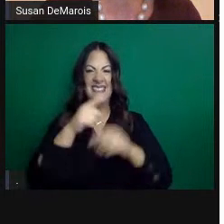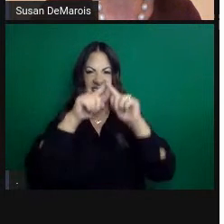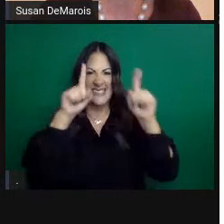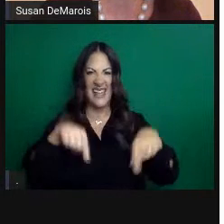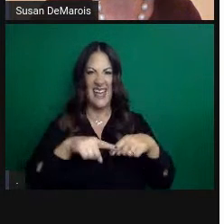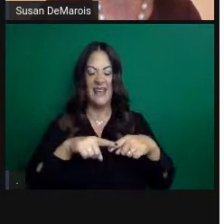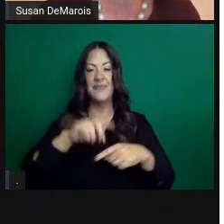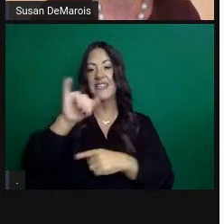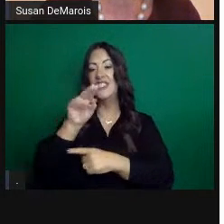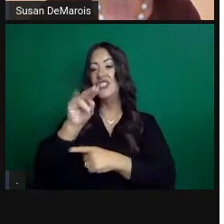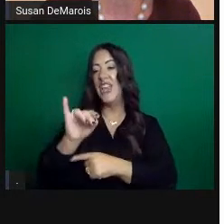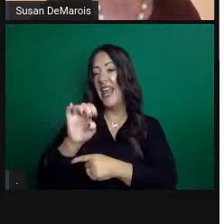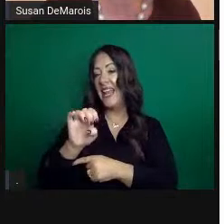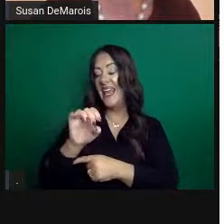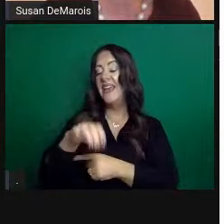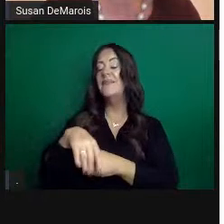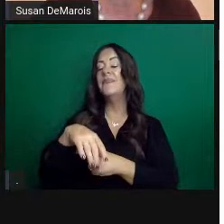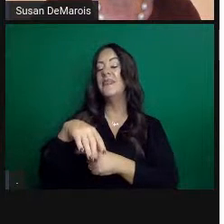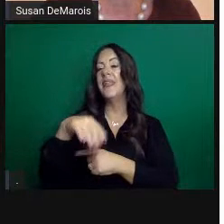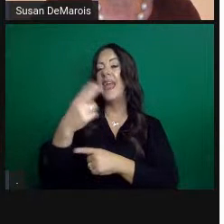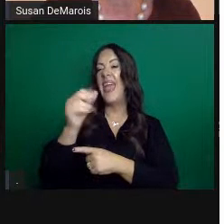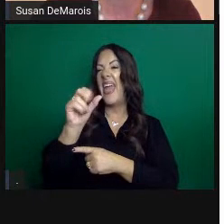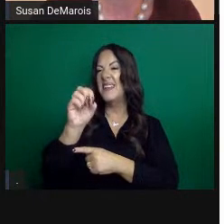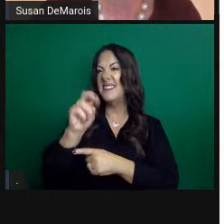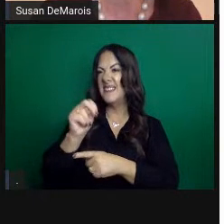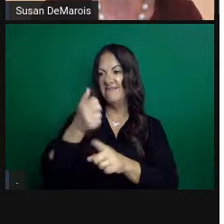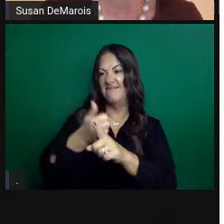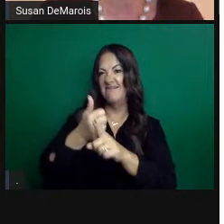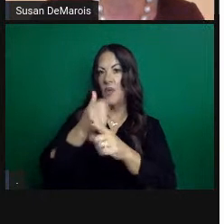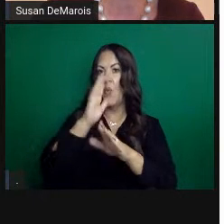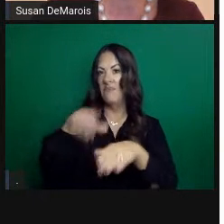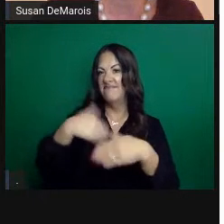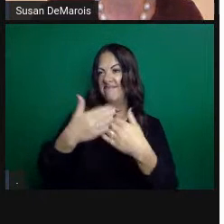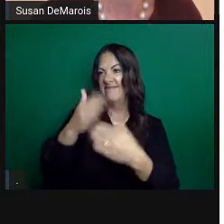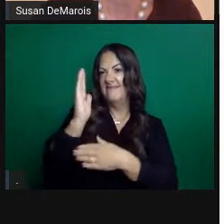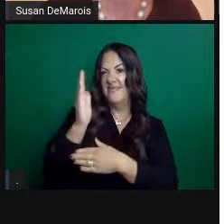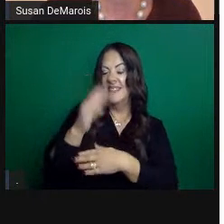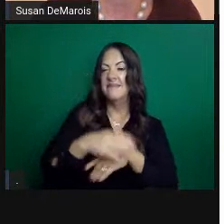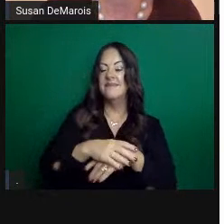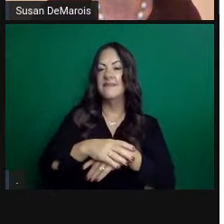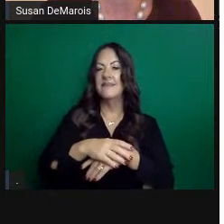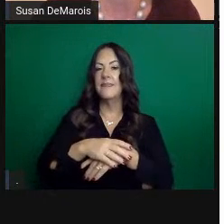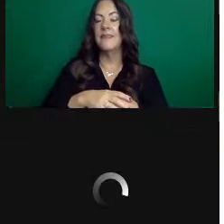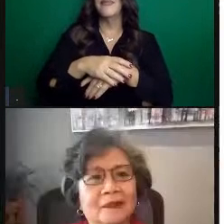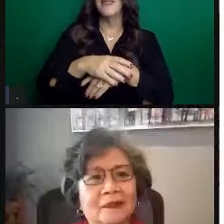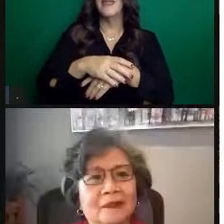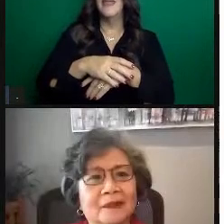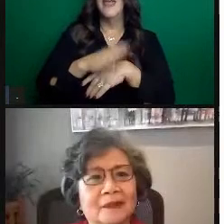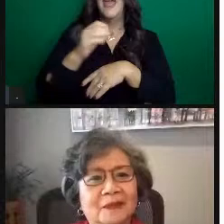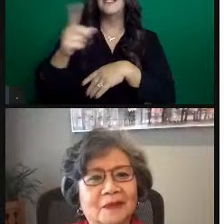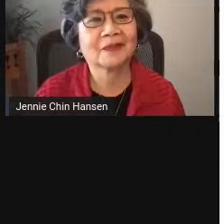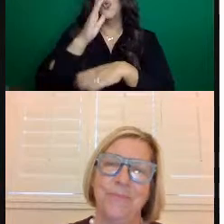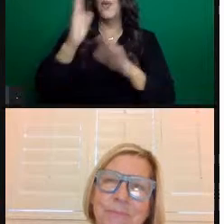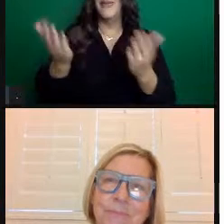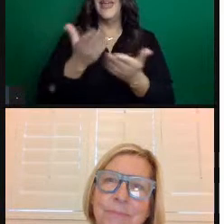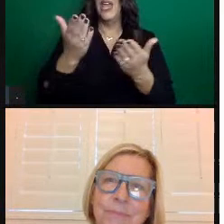the former CEO of the American Geriatric Society and the founder of Unlock, will continue.